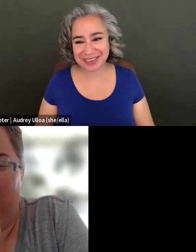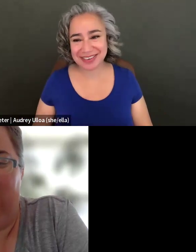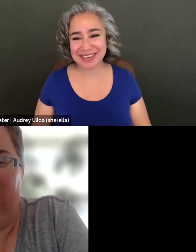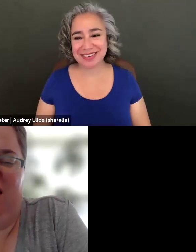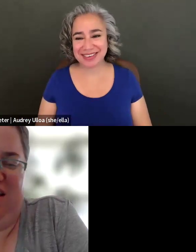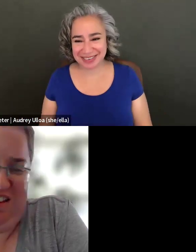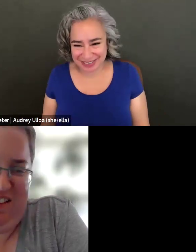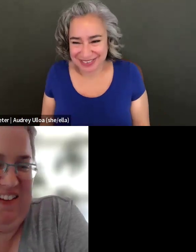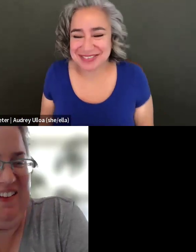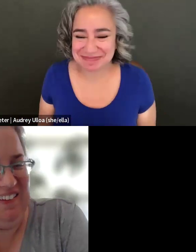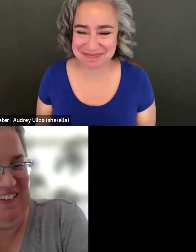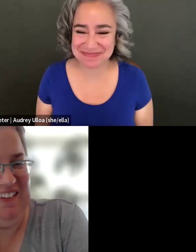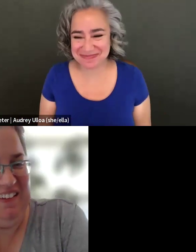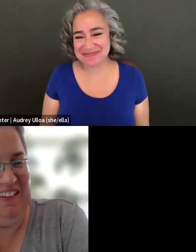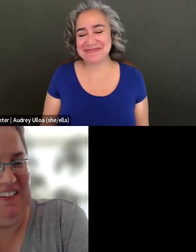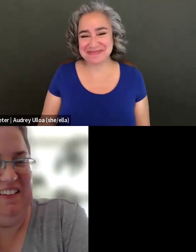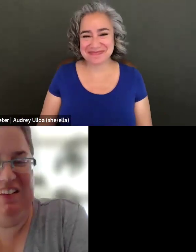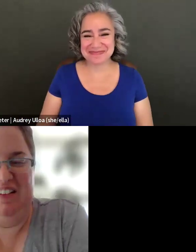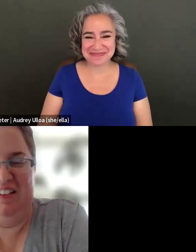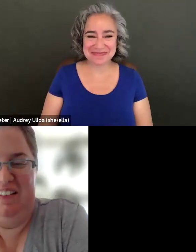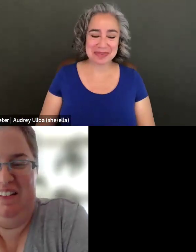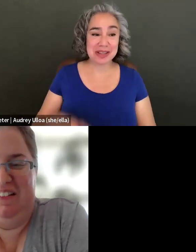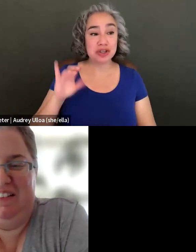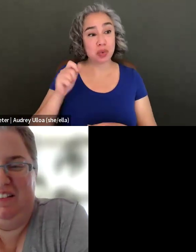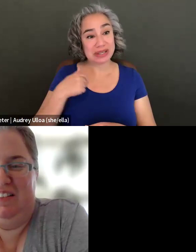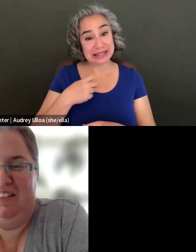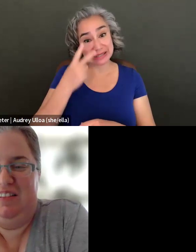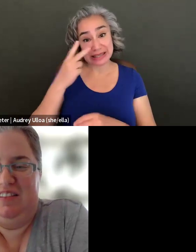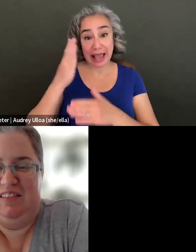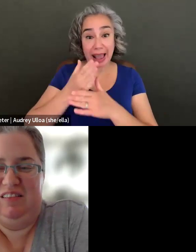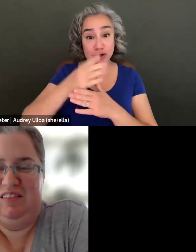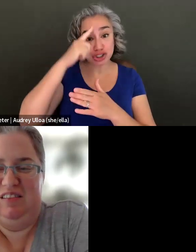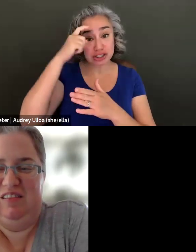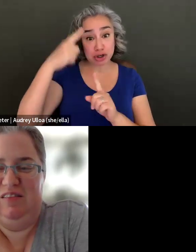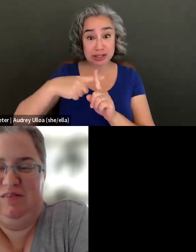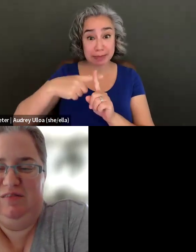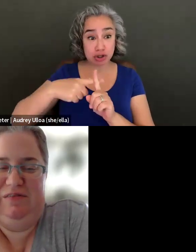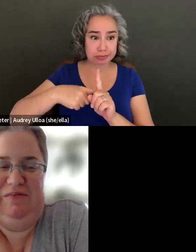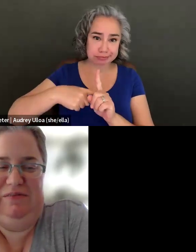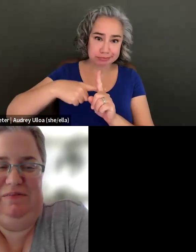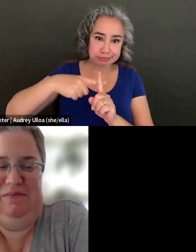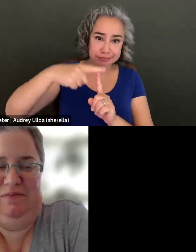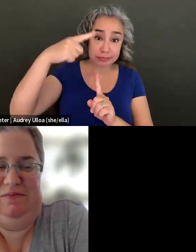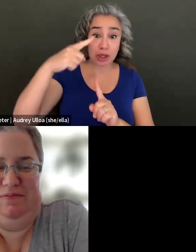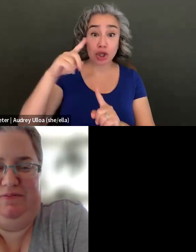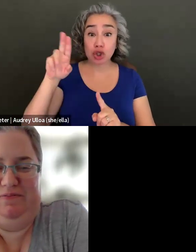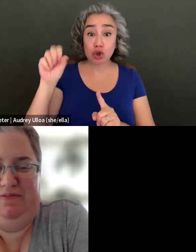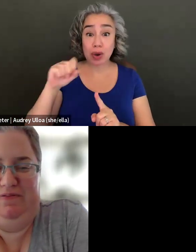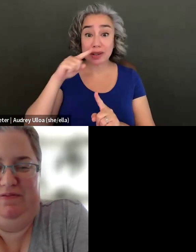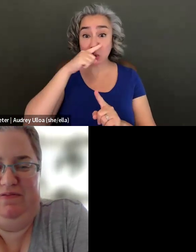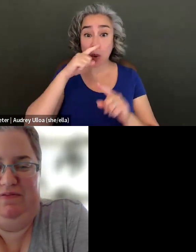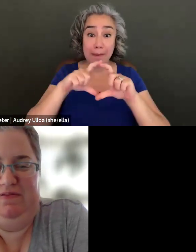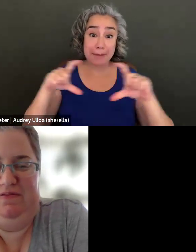Even moderate climate change predictions show increasing average summer temperatures, including across the US Corn Belt in the